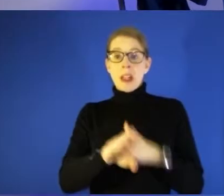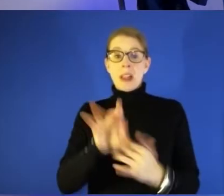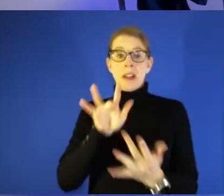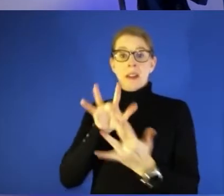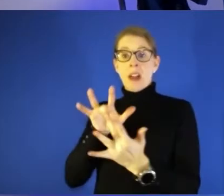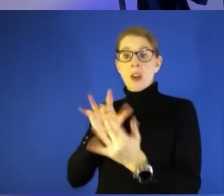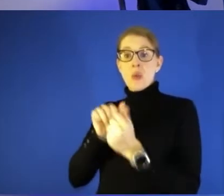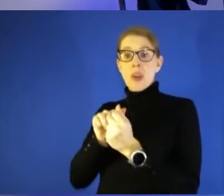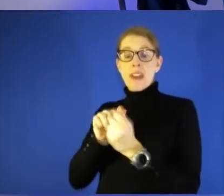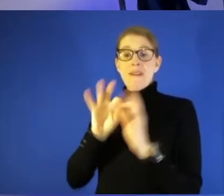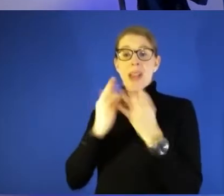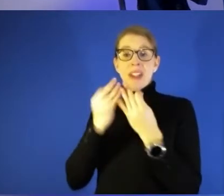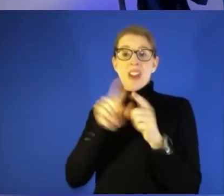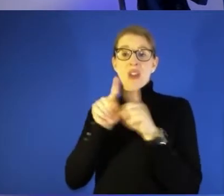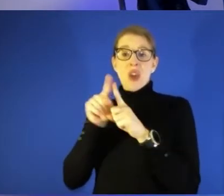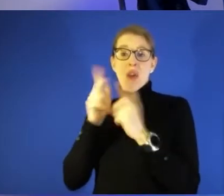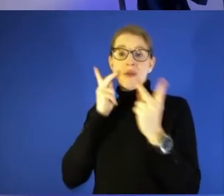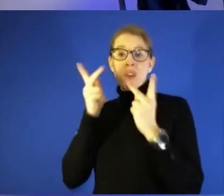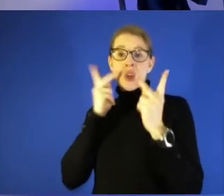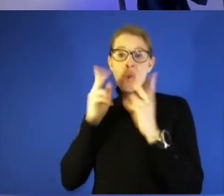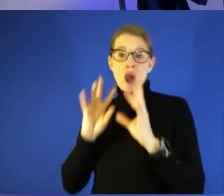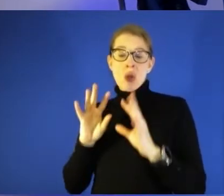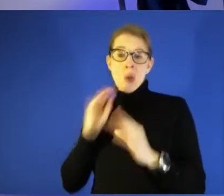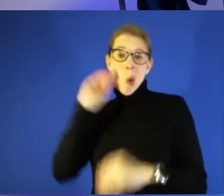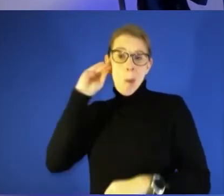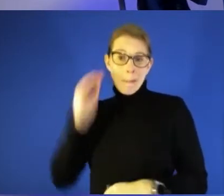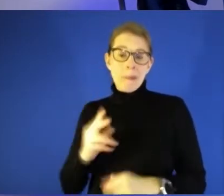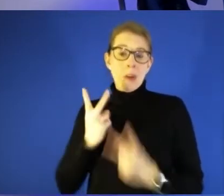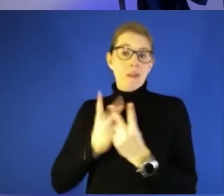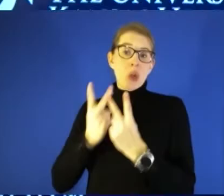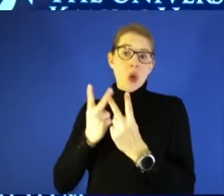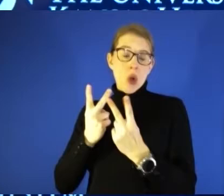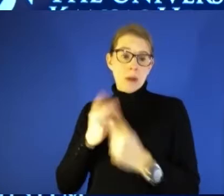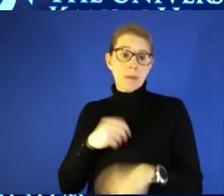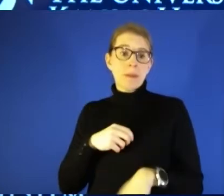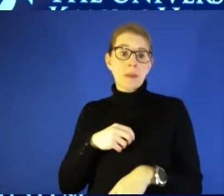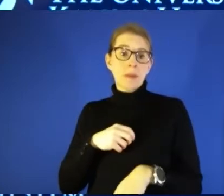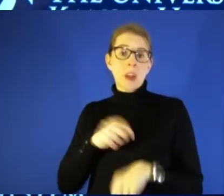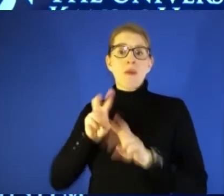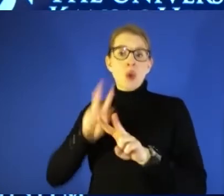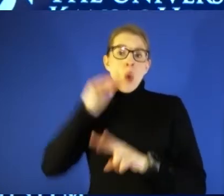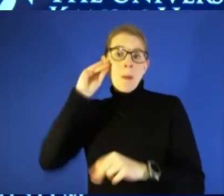homes. Yeah, so I think it's just constant communication with them. What level are we at?